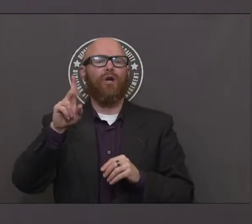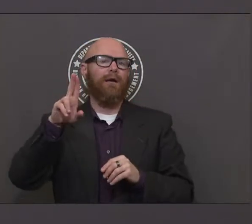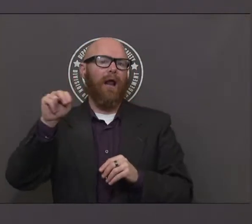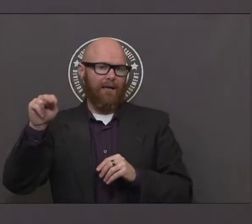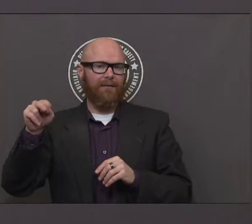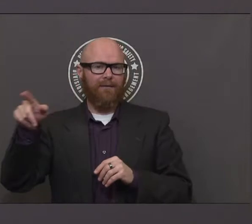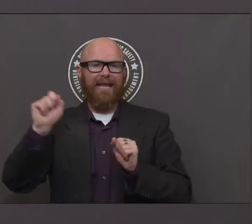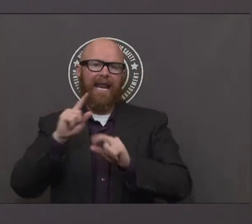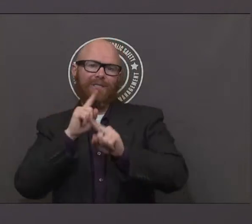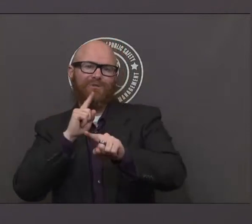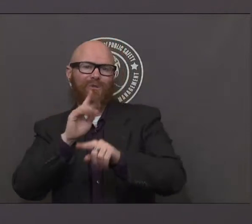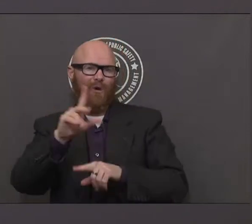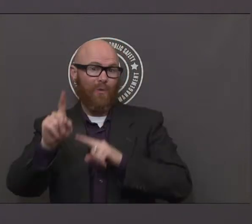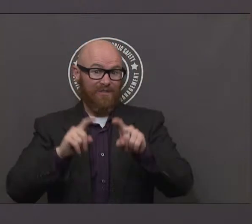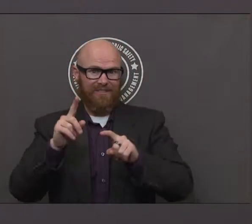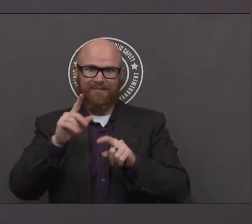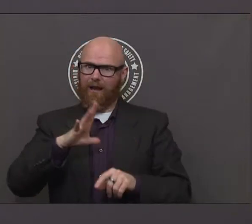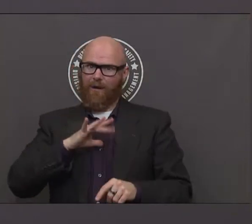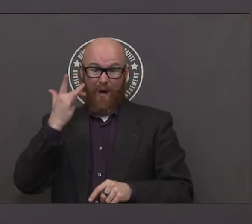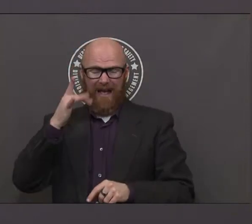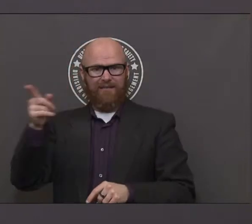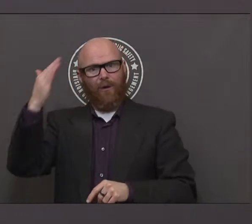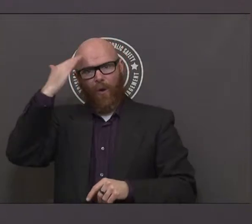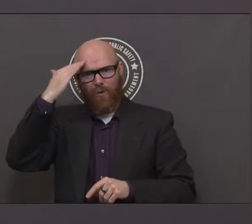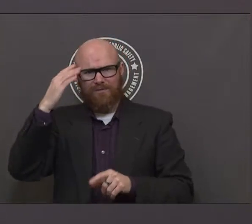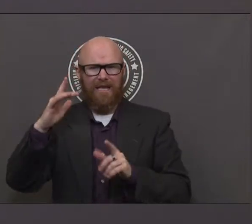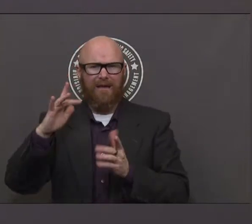stuff, which is really cool. So.